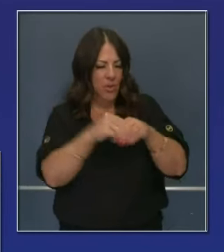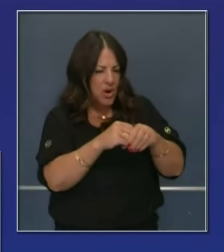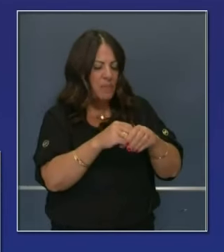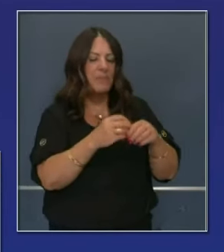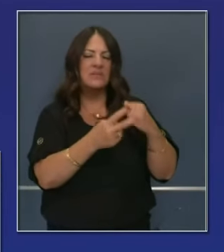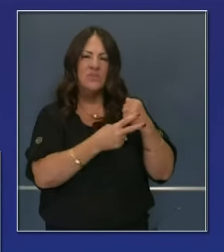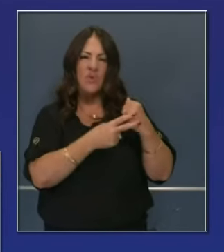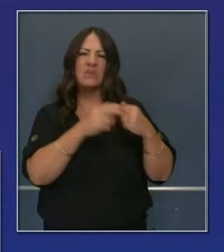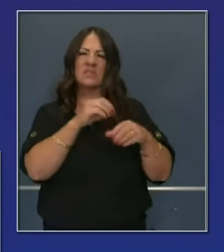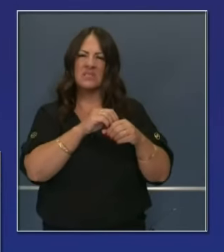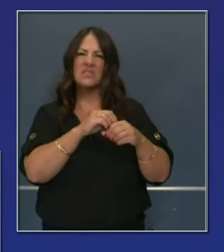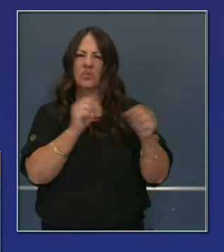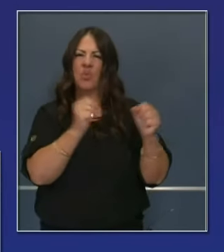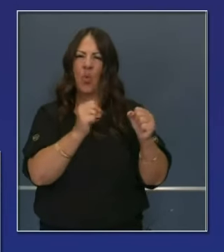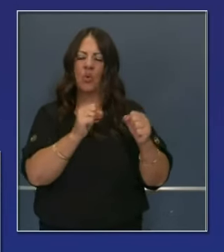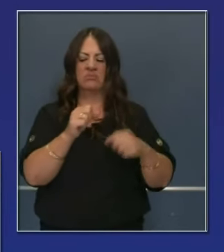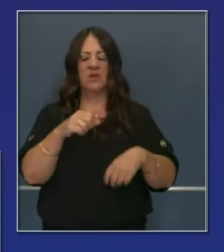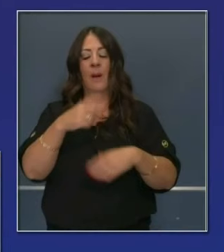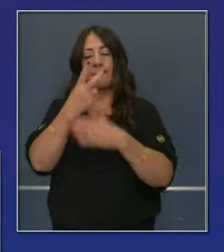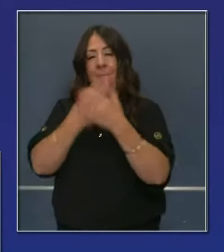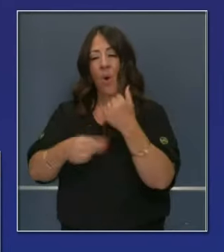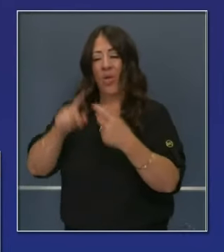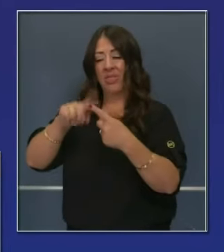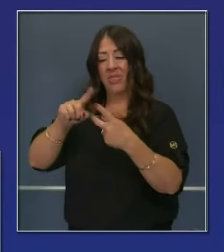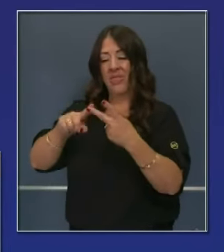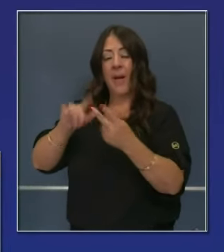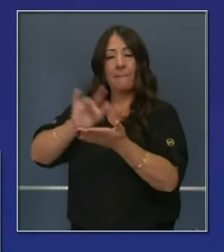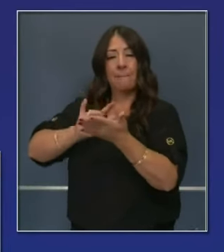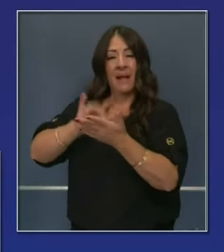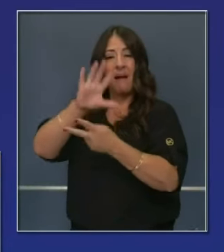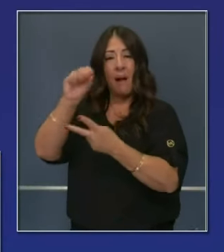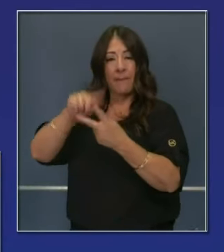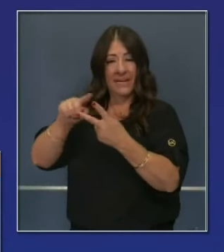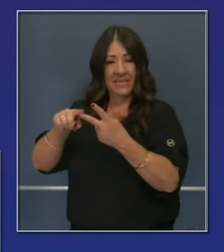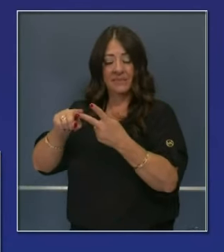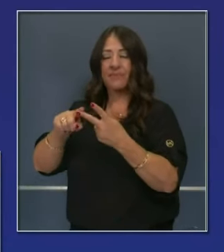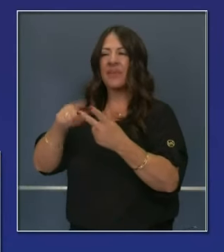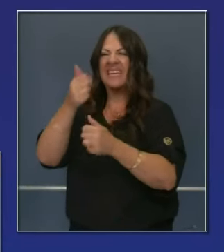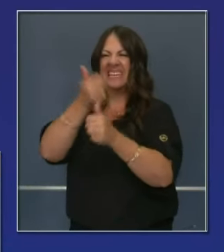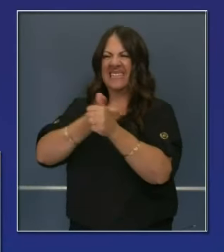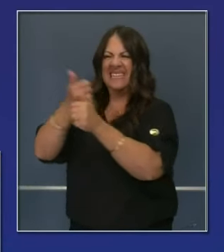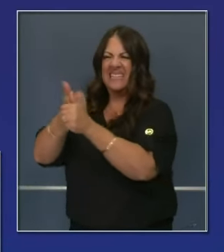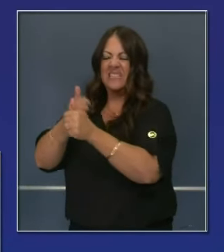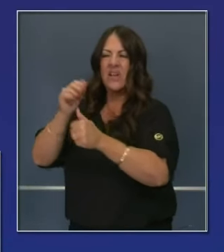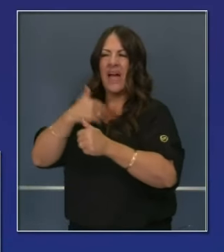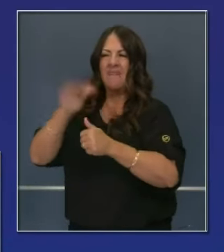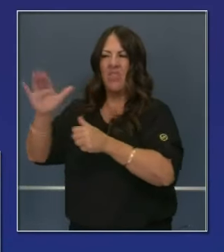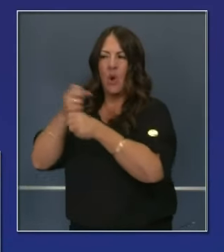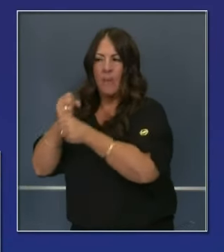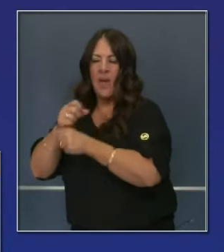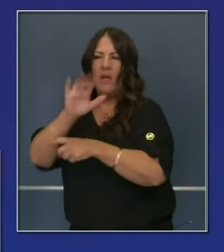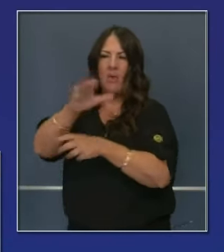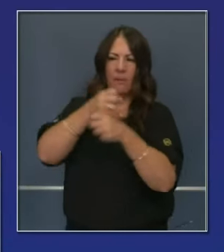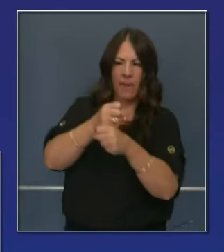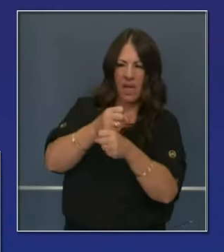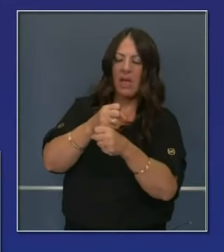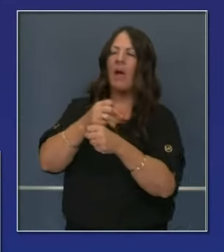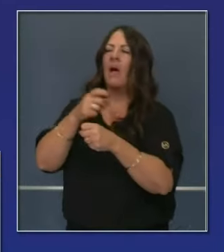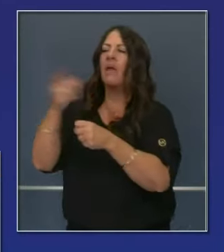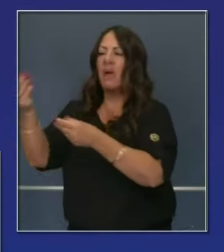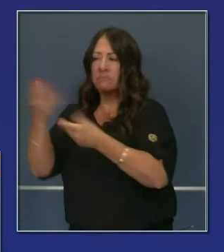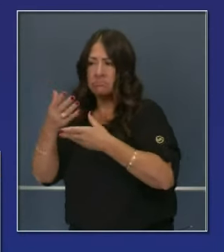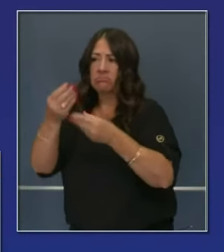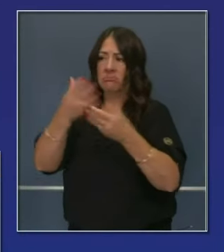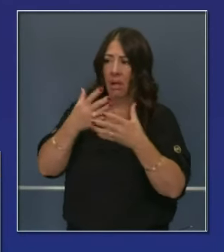purposes. The Moderna and the Pfizer each require different storage, each require different distribution strategies.